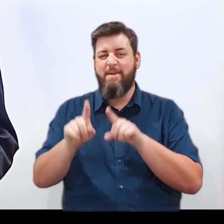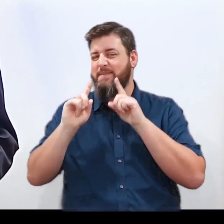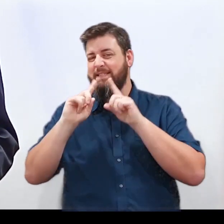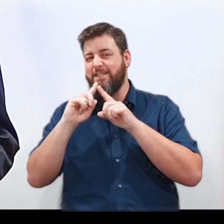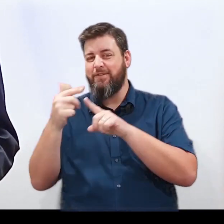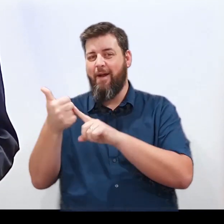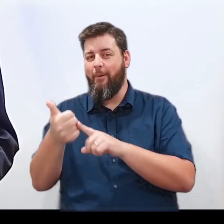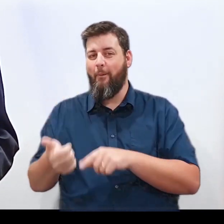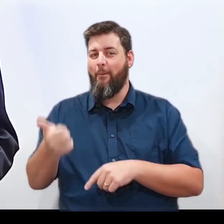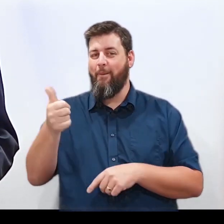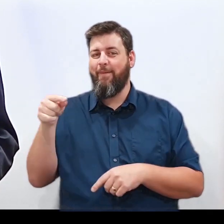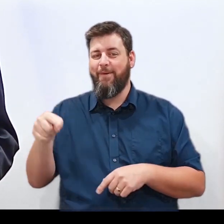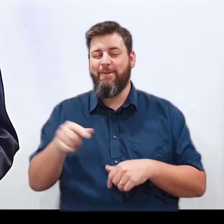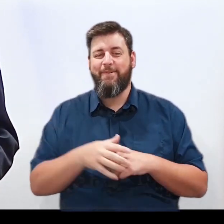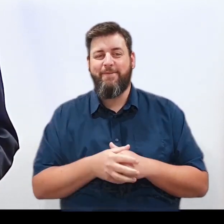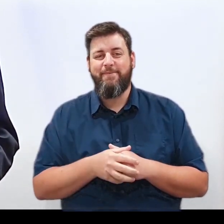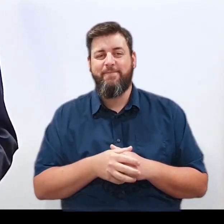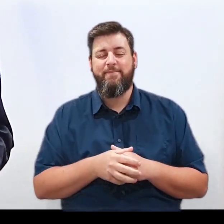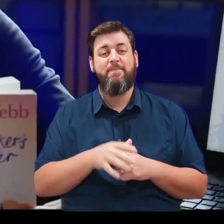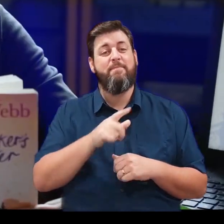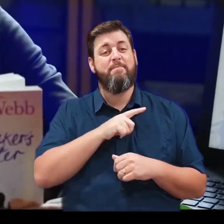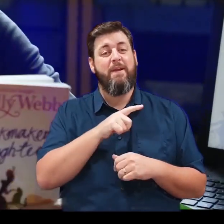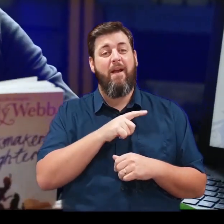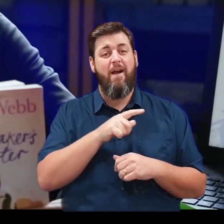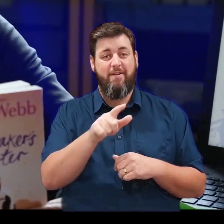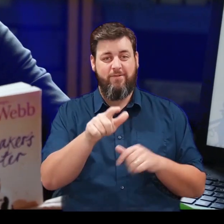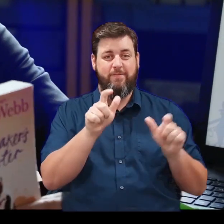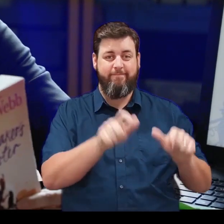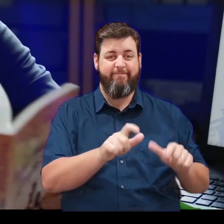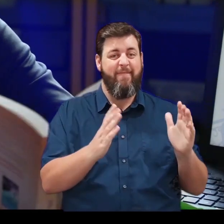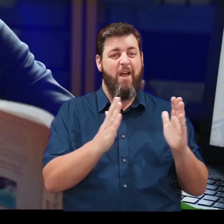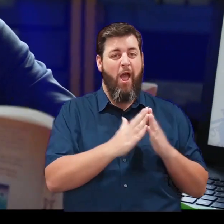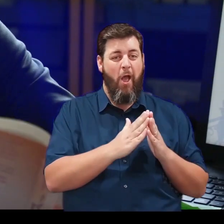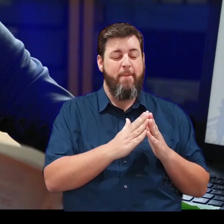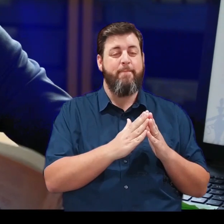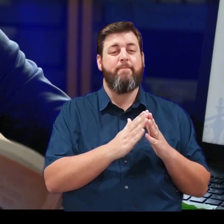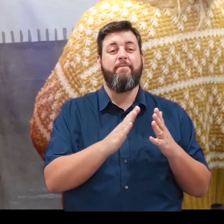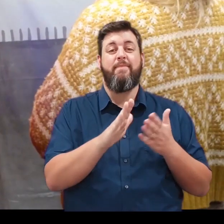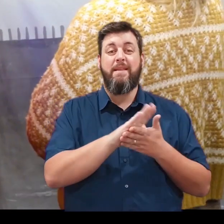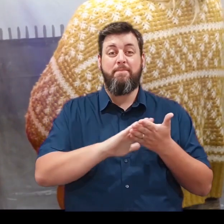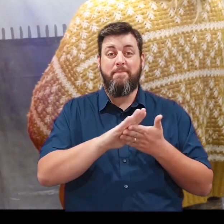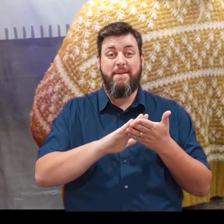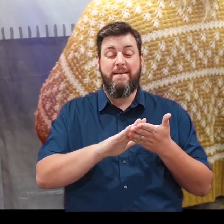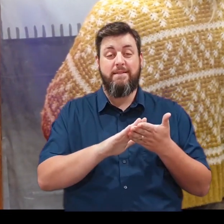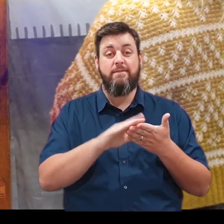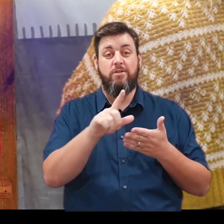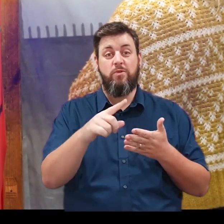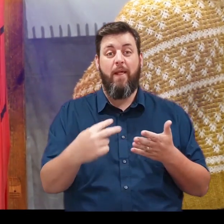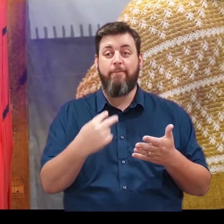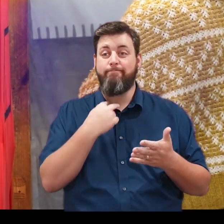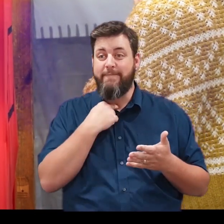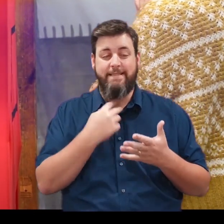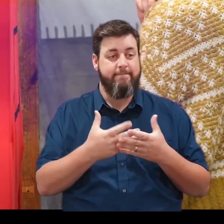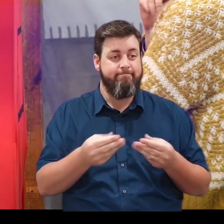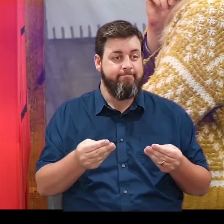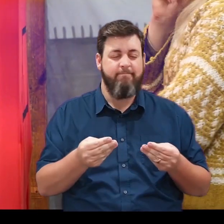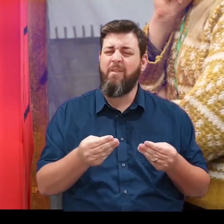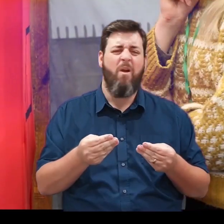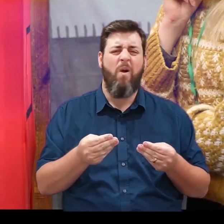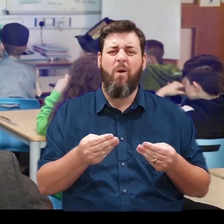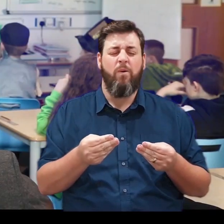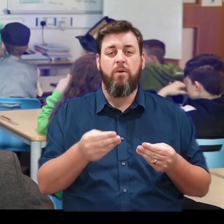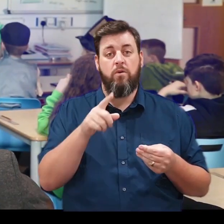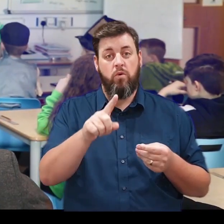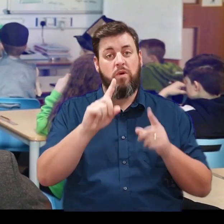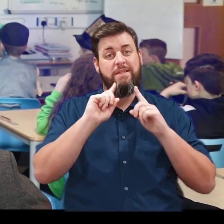their teachers help them out. But just because you're not at school, that doesn't mean you're going to miss